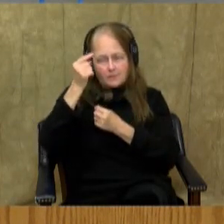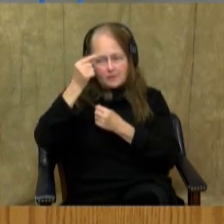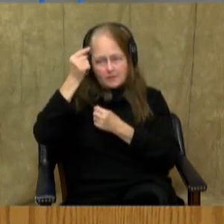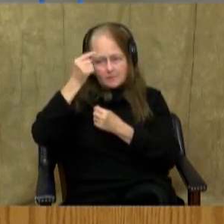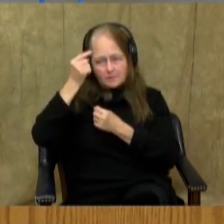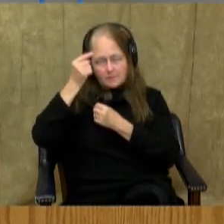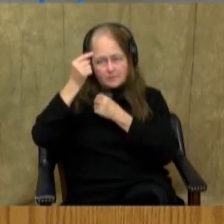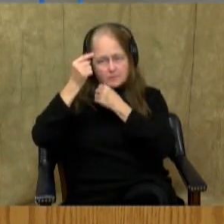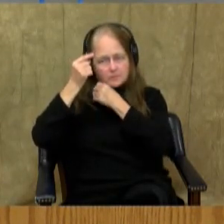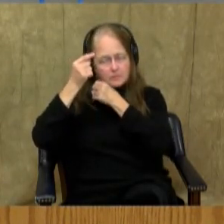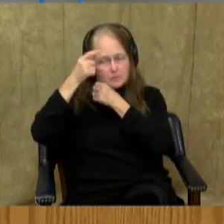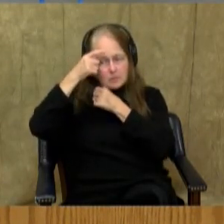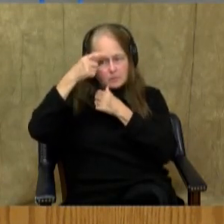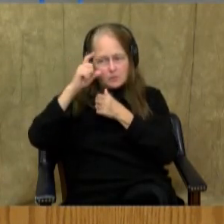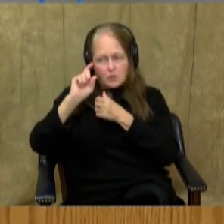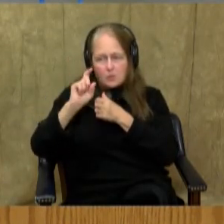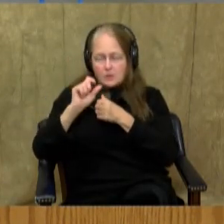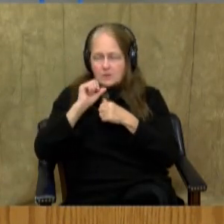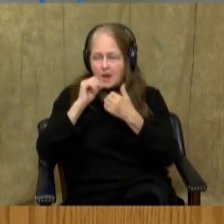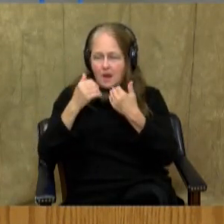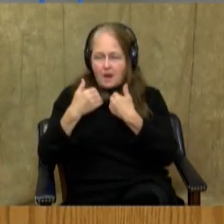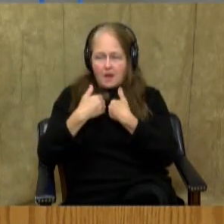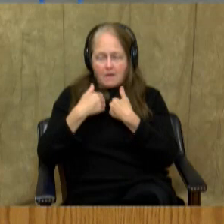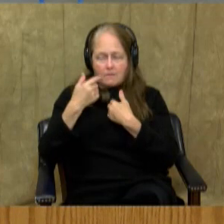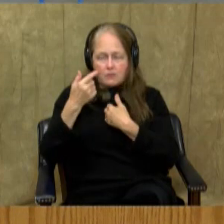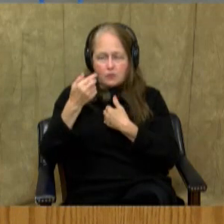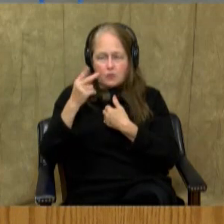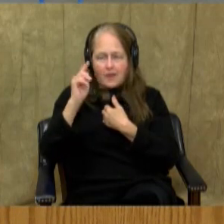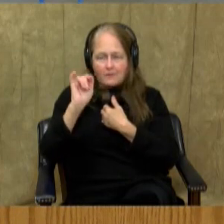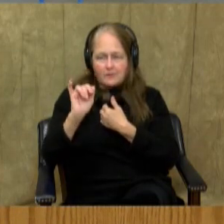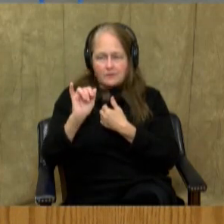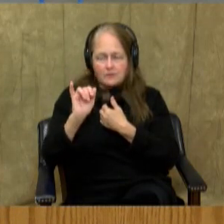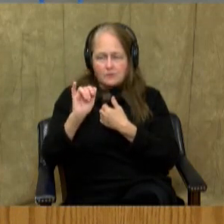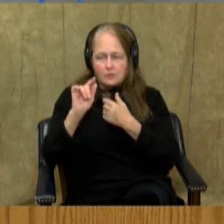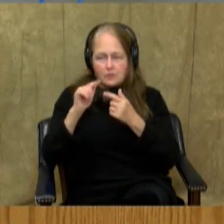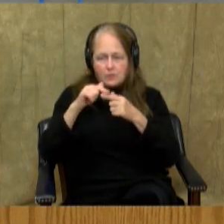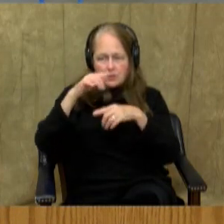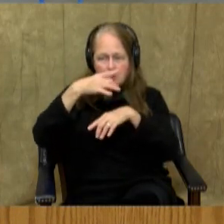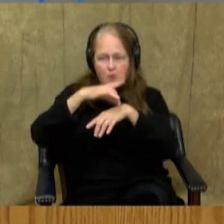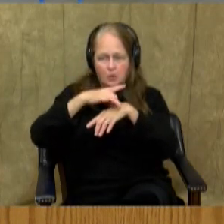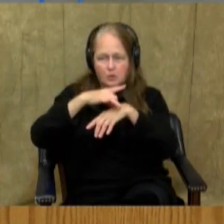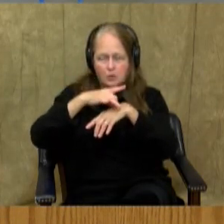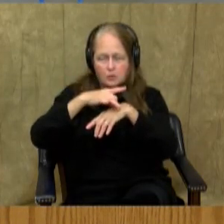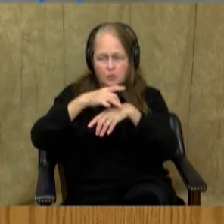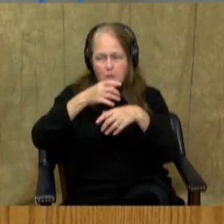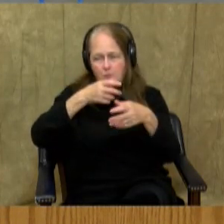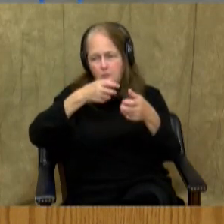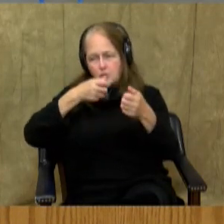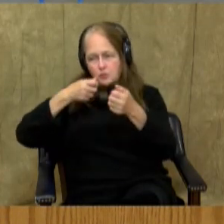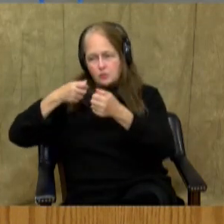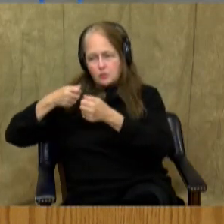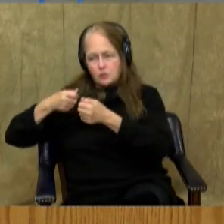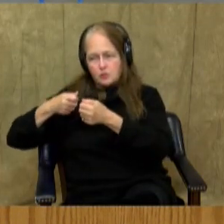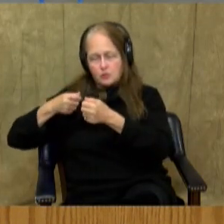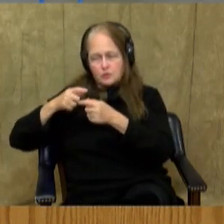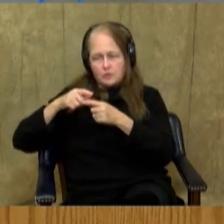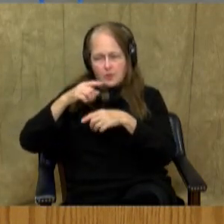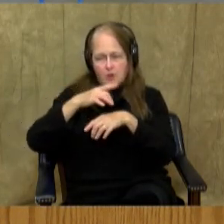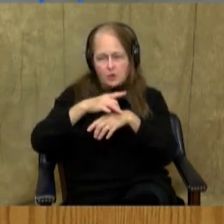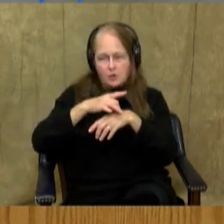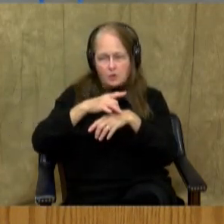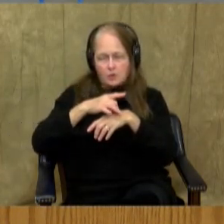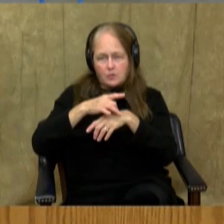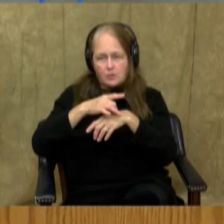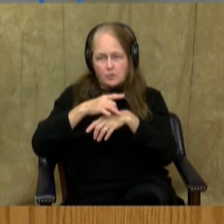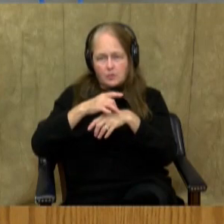it. If the moon did not have any gravity, then the Earth would pull it into the Earth. There has